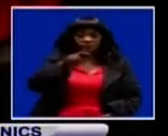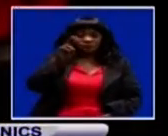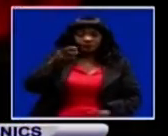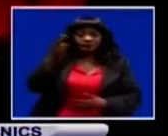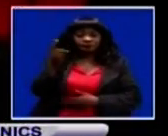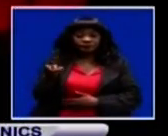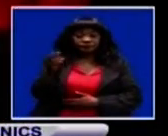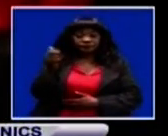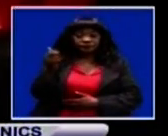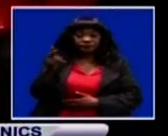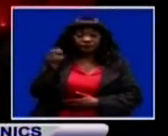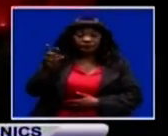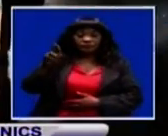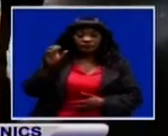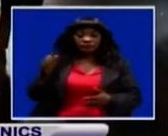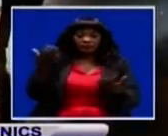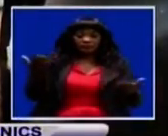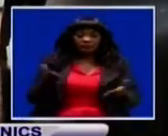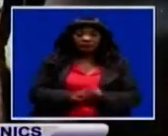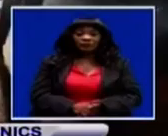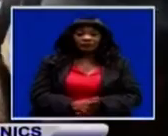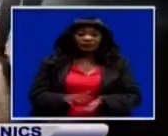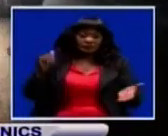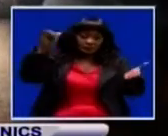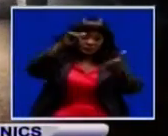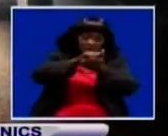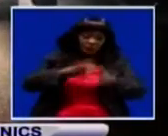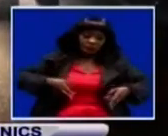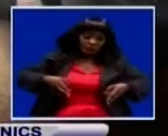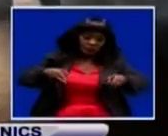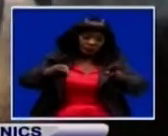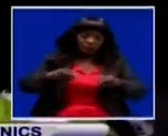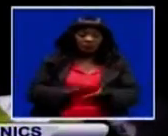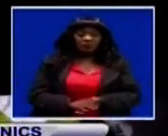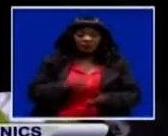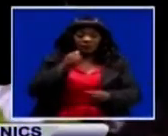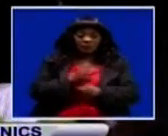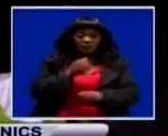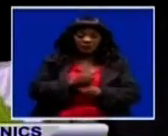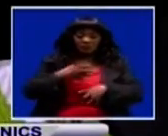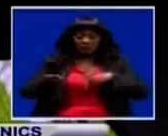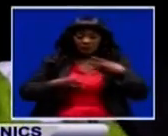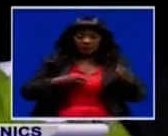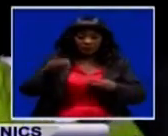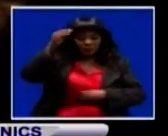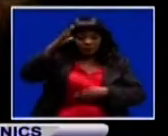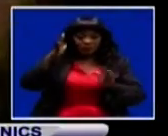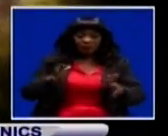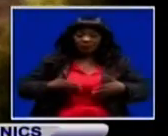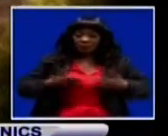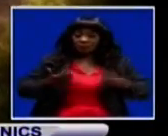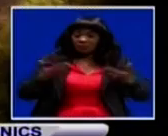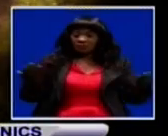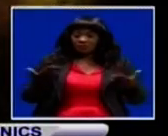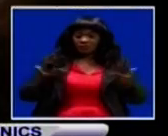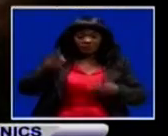government vehicle has been spotted coming from the airport. This is why Works and Supply Minister Mutotwe Kafwaya is not happy that